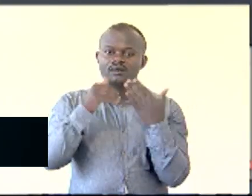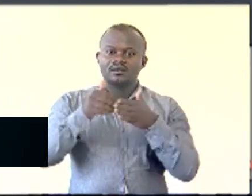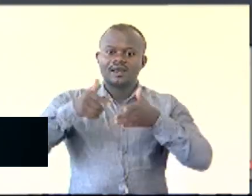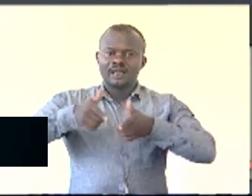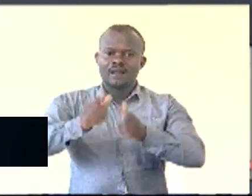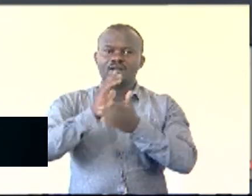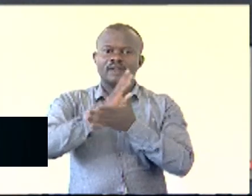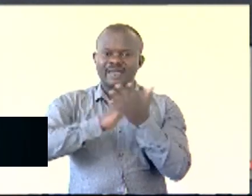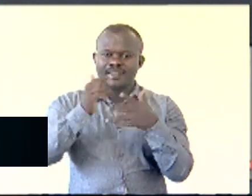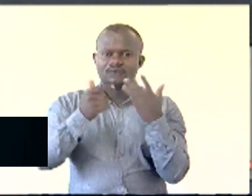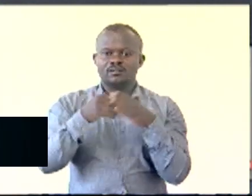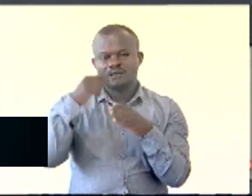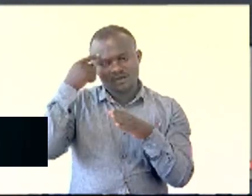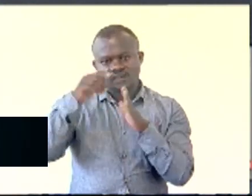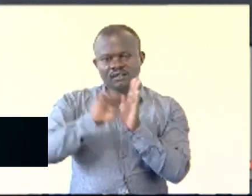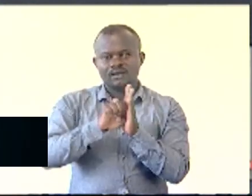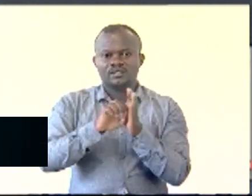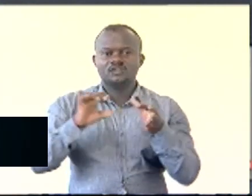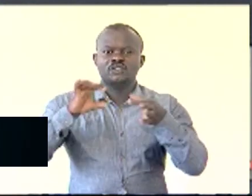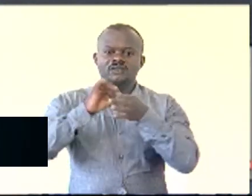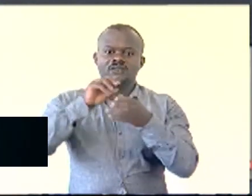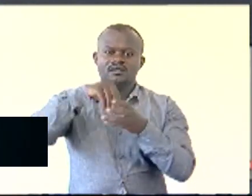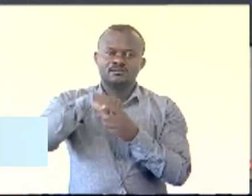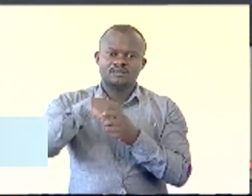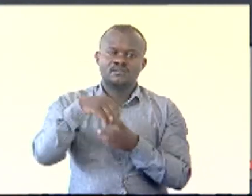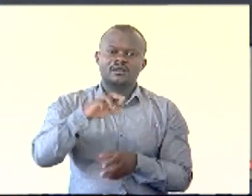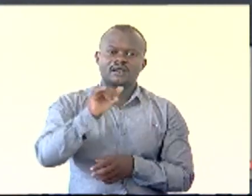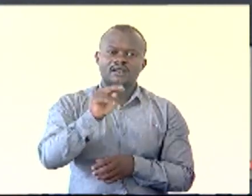movement. For example, joints in cranium,